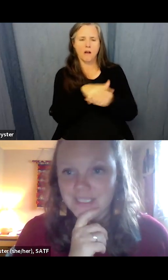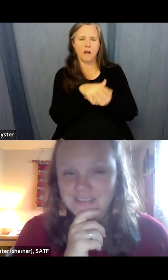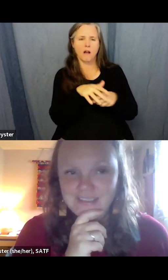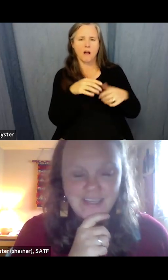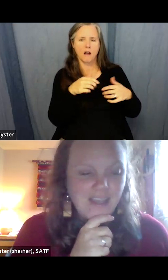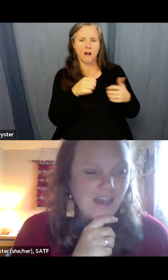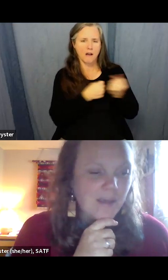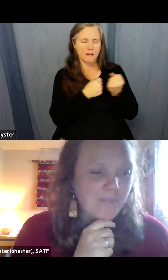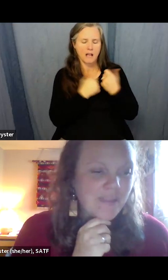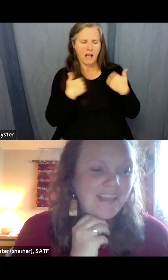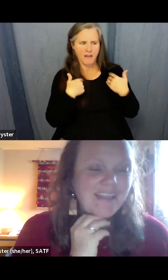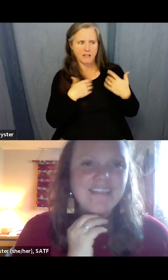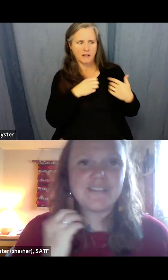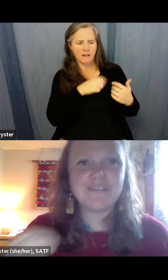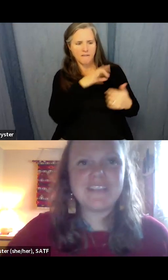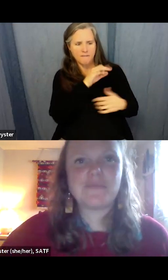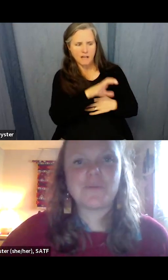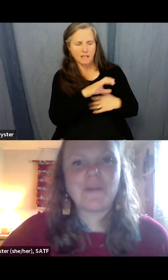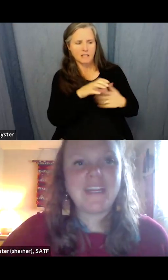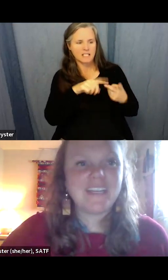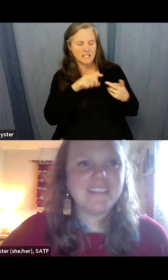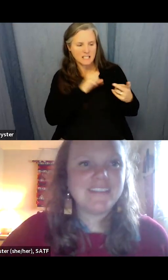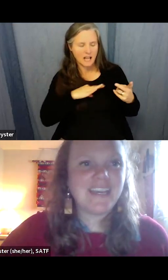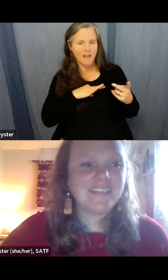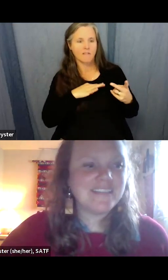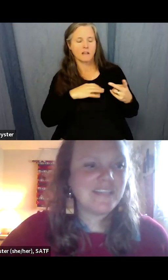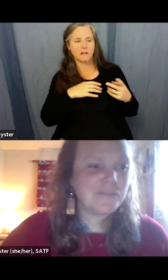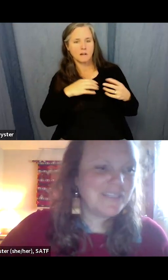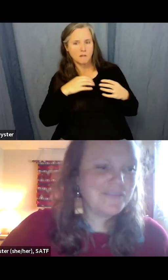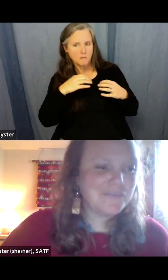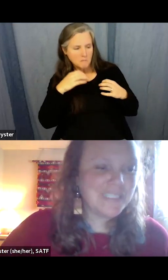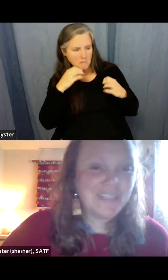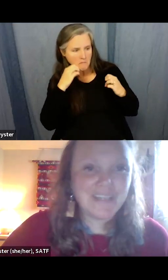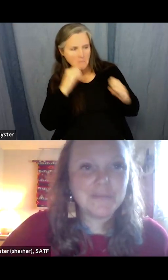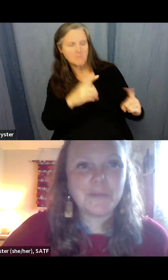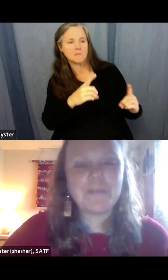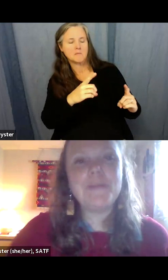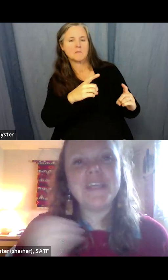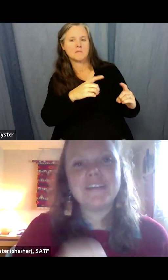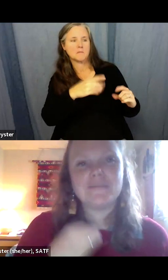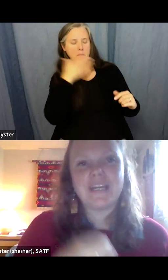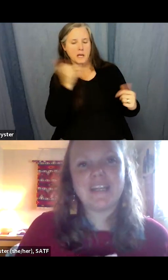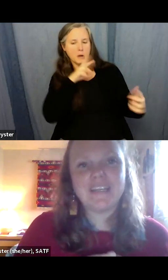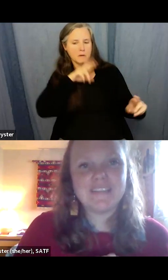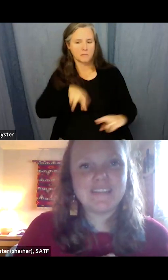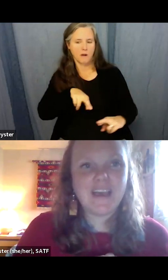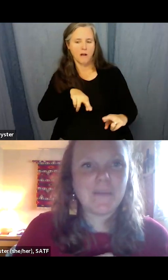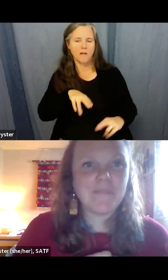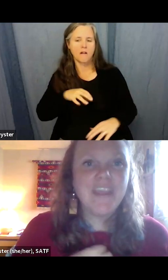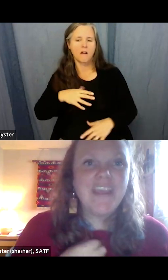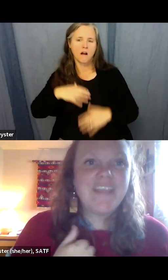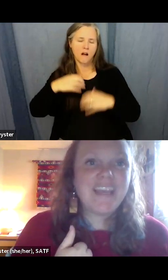6 months. And these services were recognized as not only really valuable, but PPS